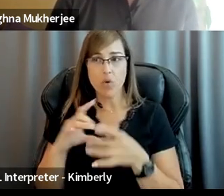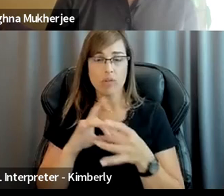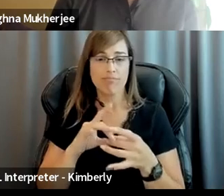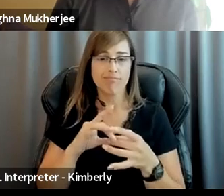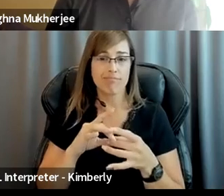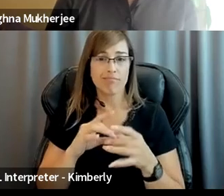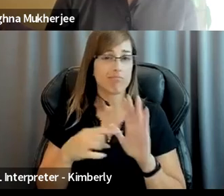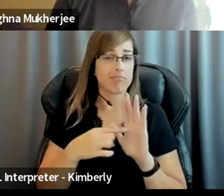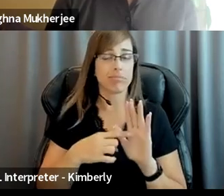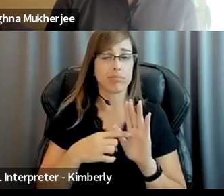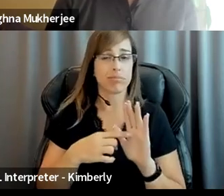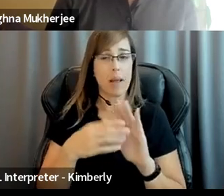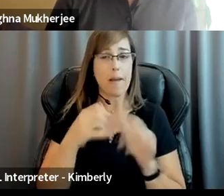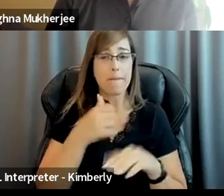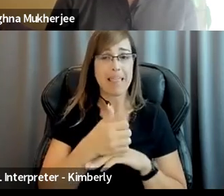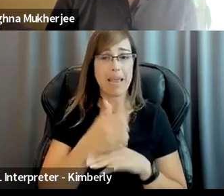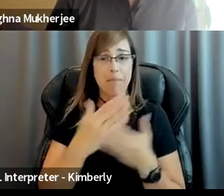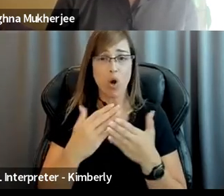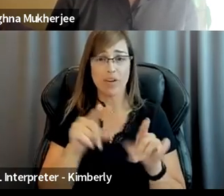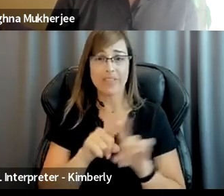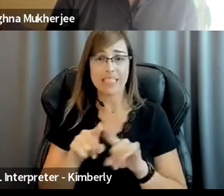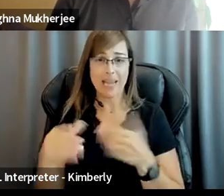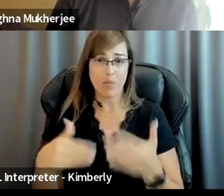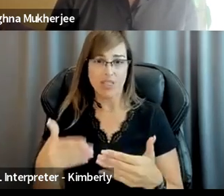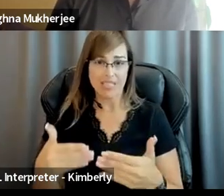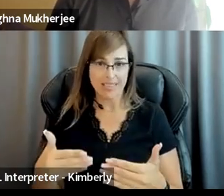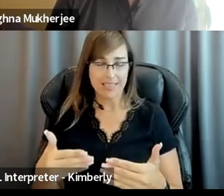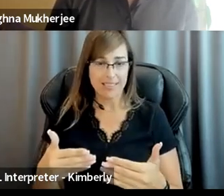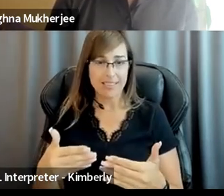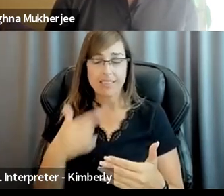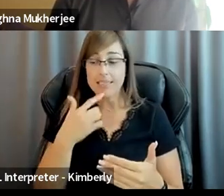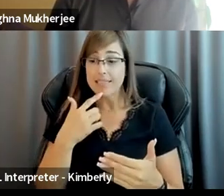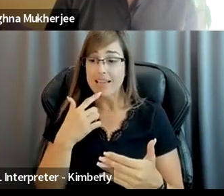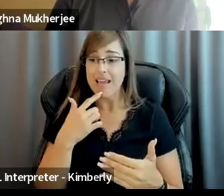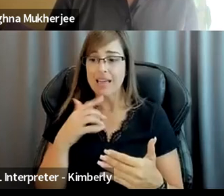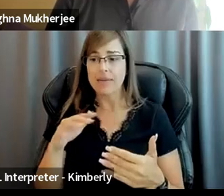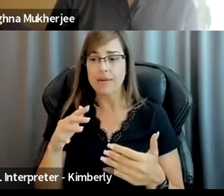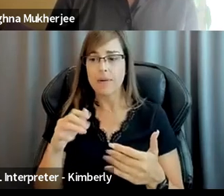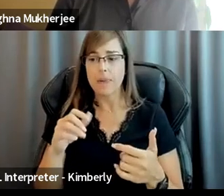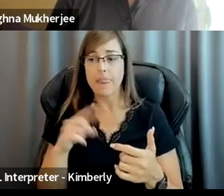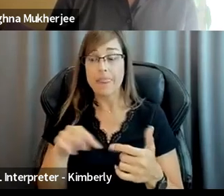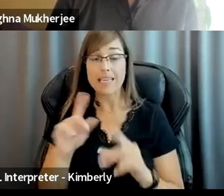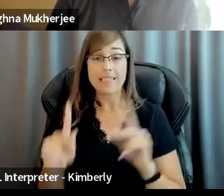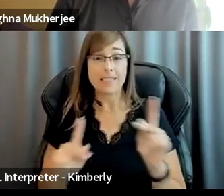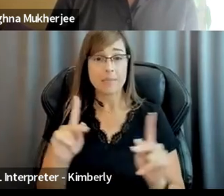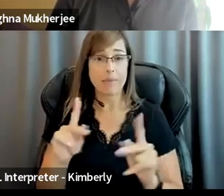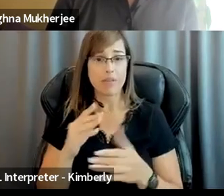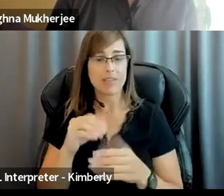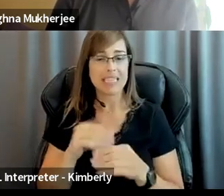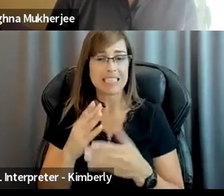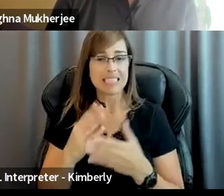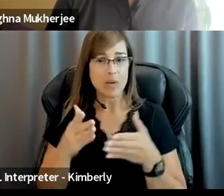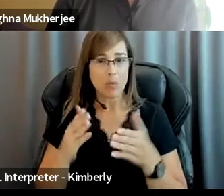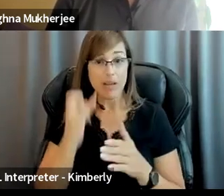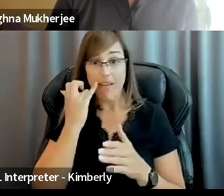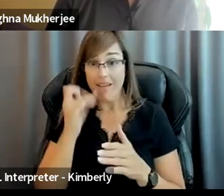blame is actually part of the same process, in the sense that you're saying that it's these people are in some way, if